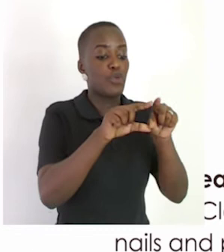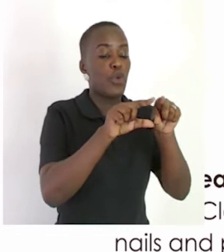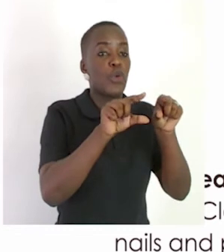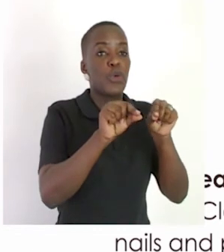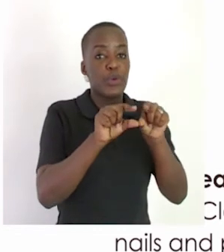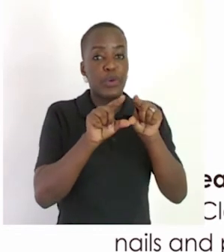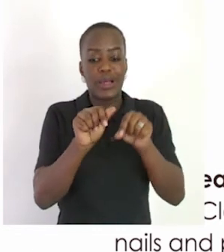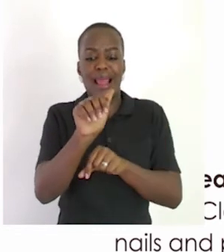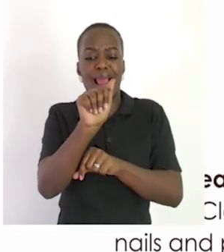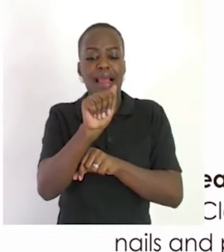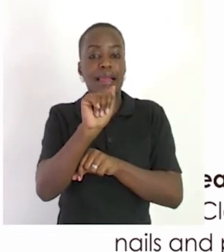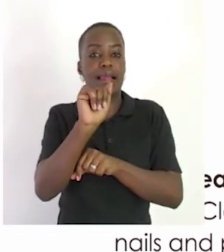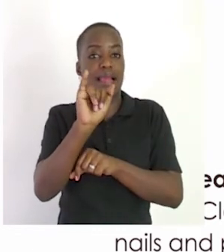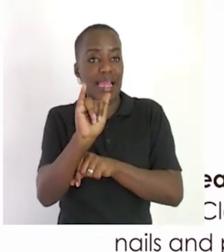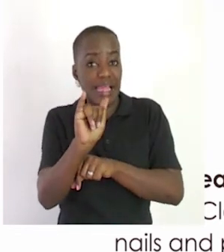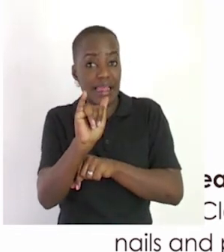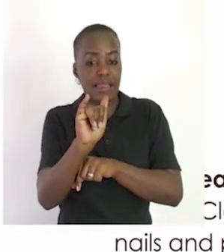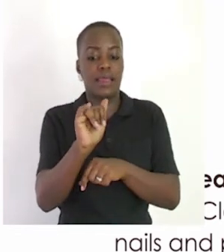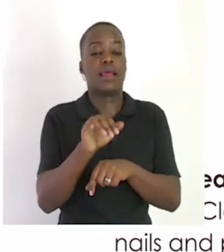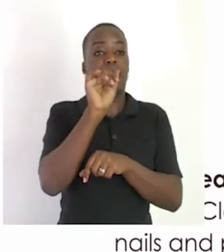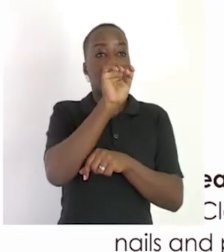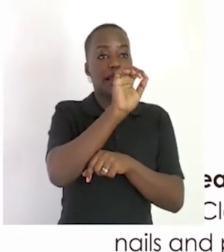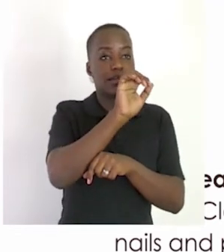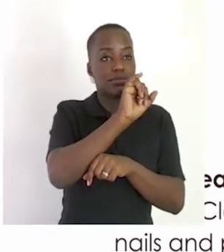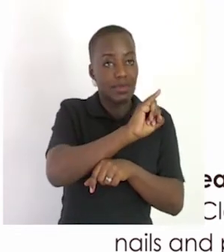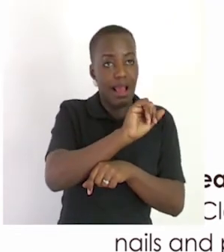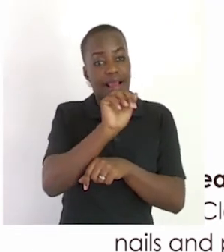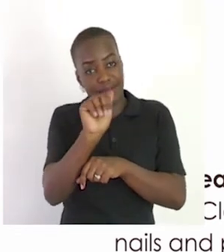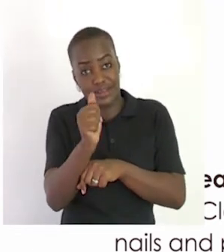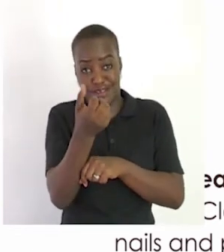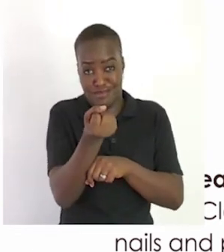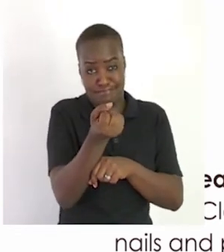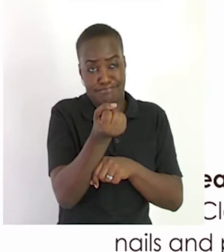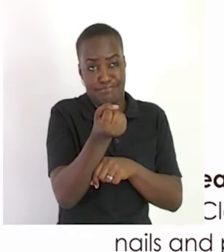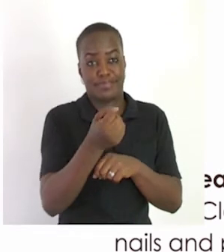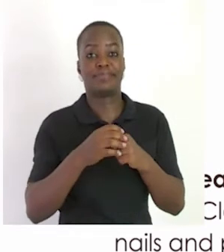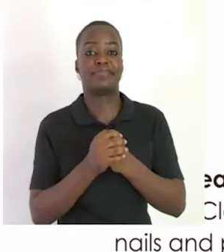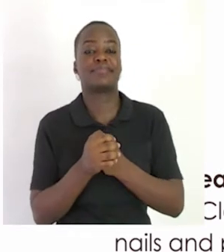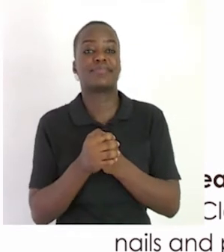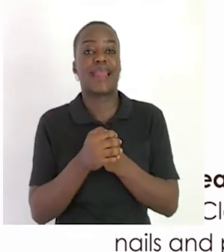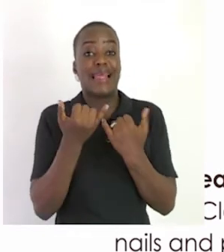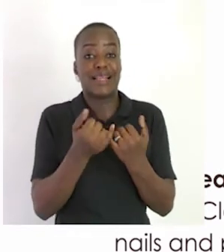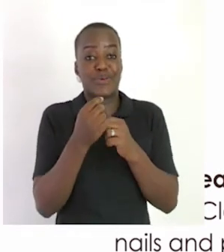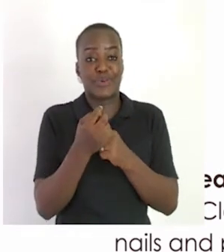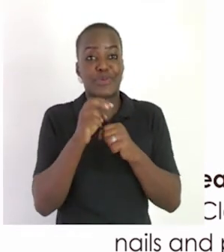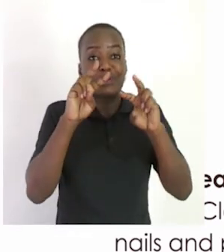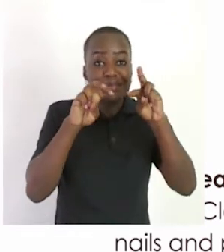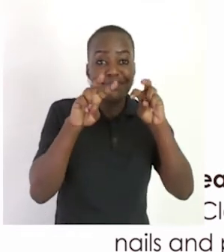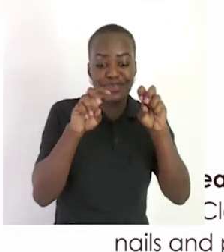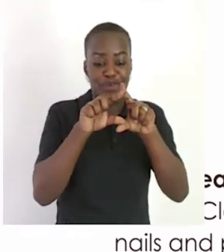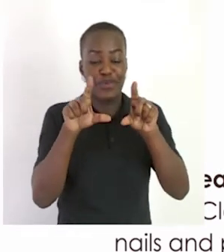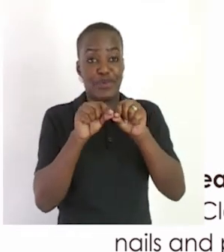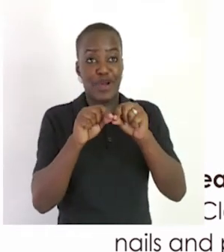A in them and A. So we are now going to look for the words that we